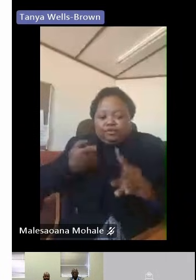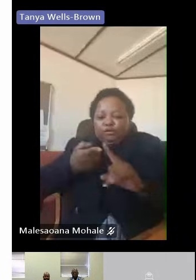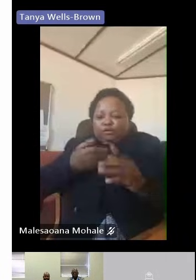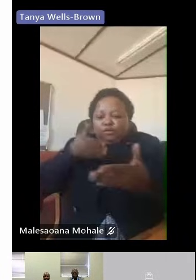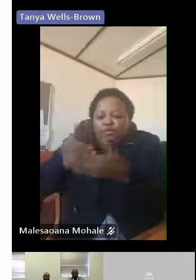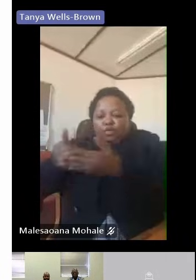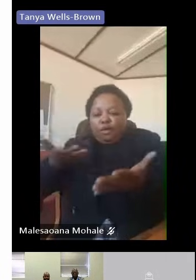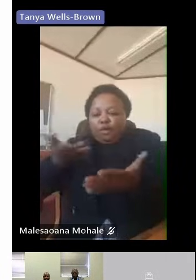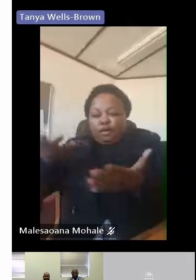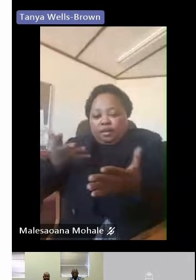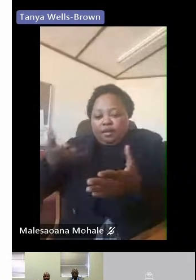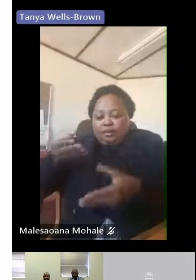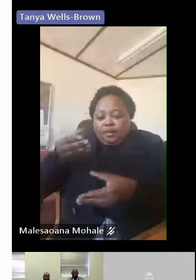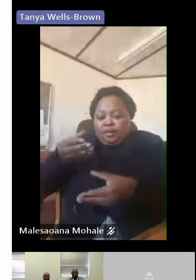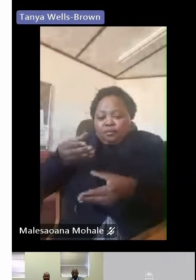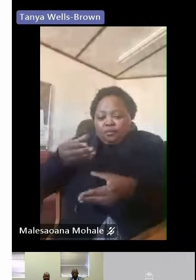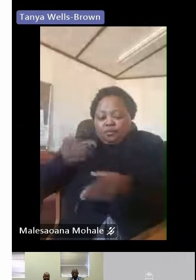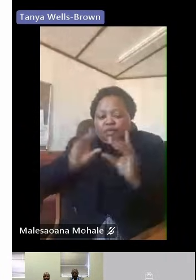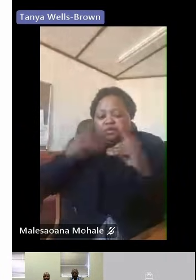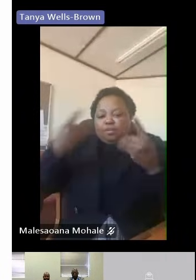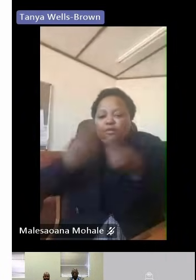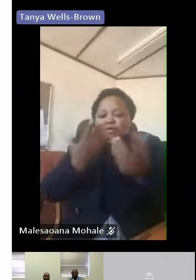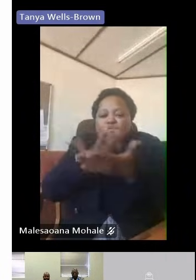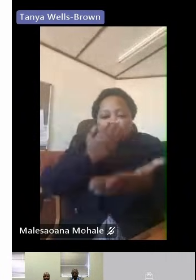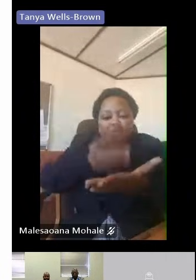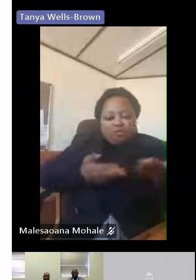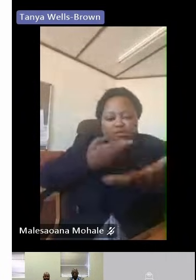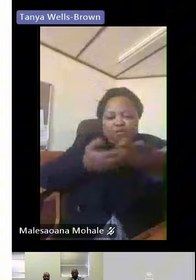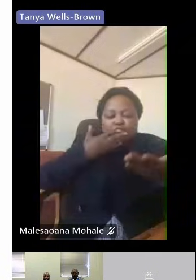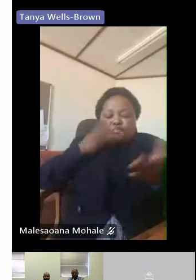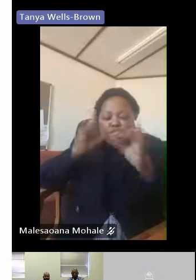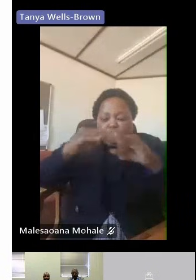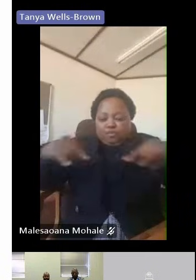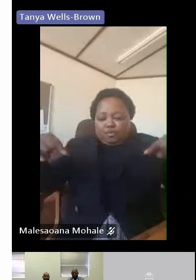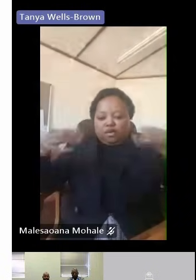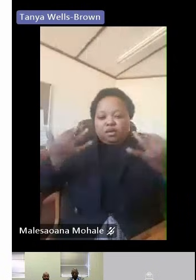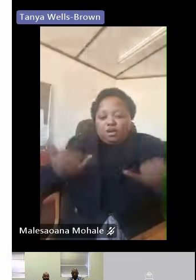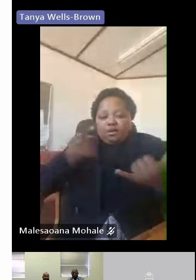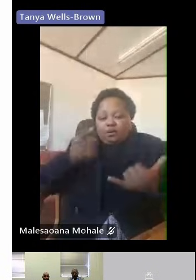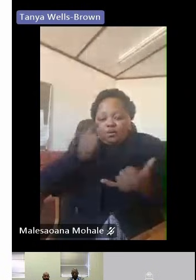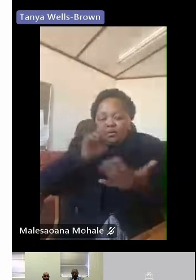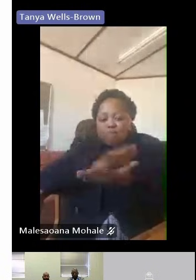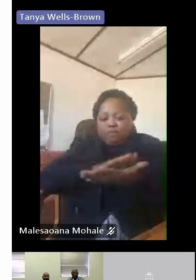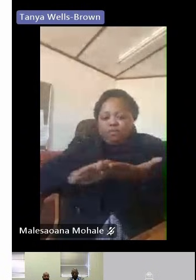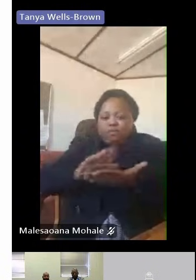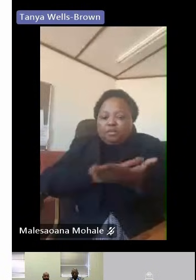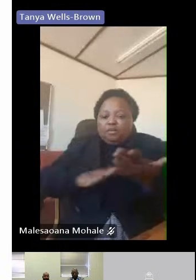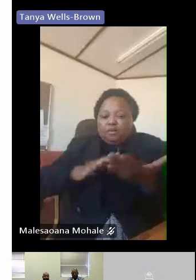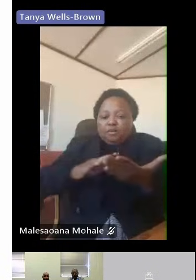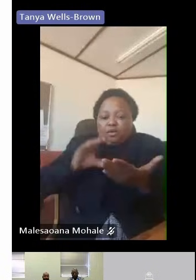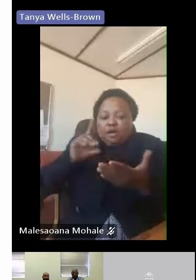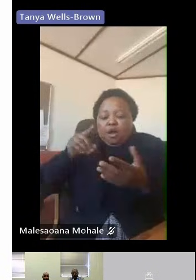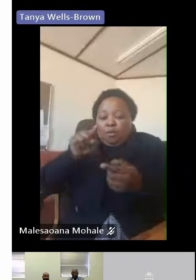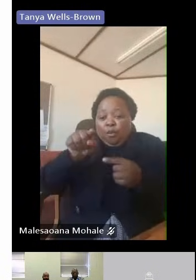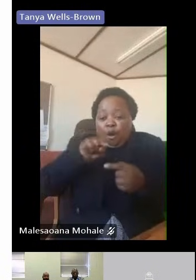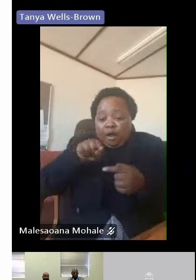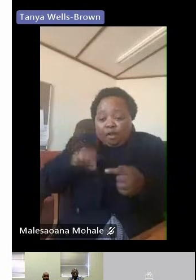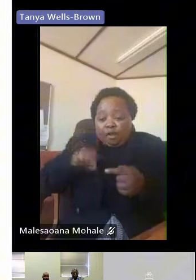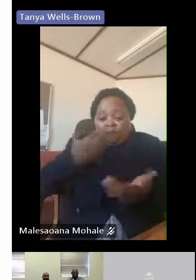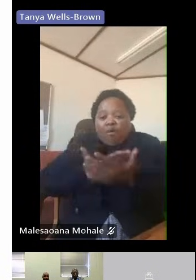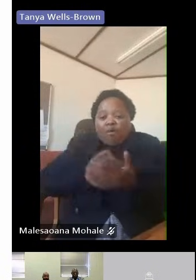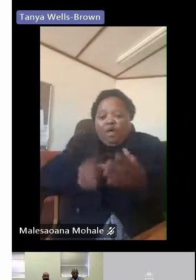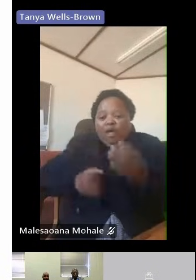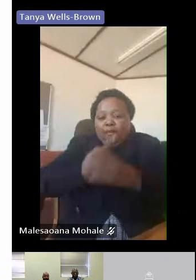to Parliament. These data points are happening independently of each other, and they don't actually